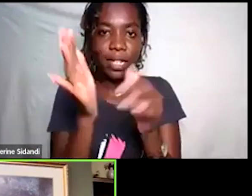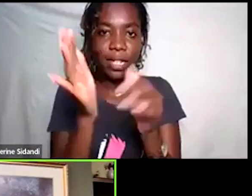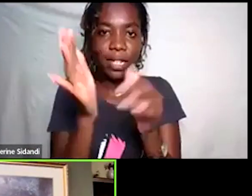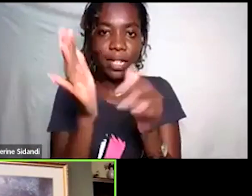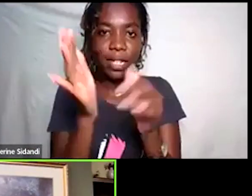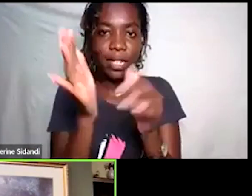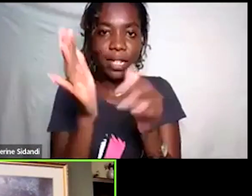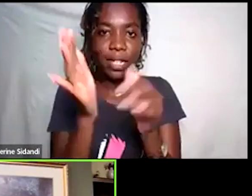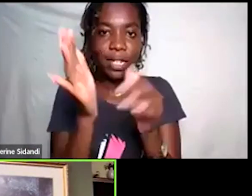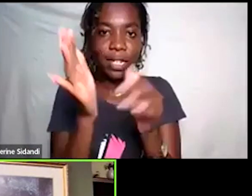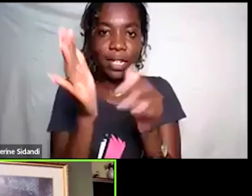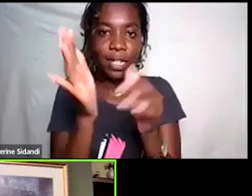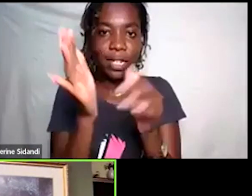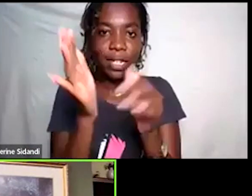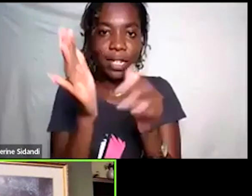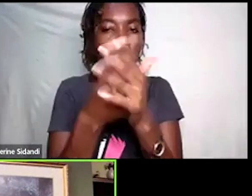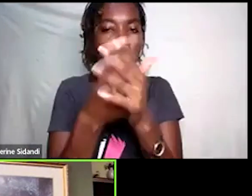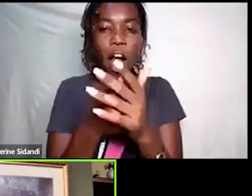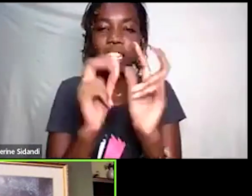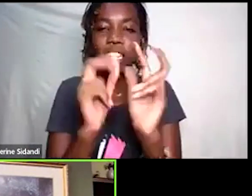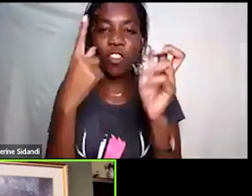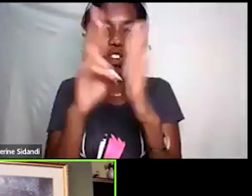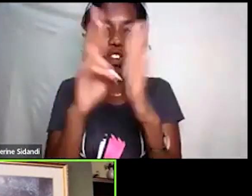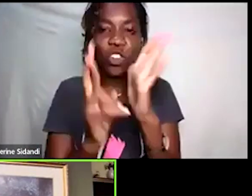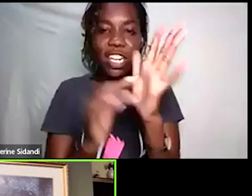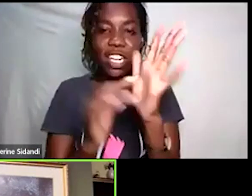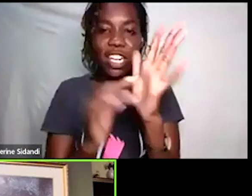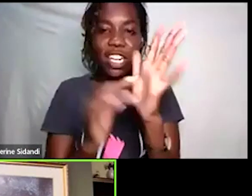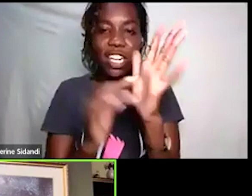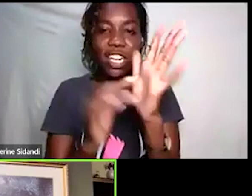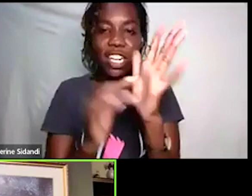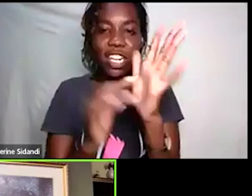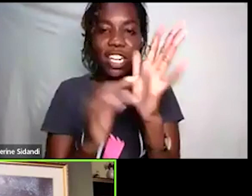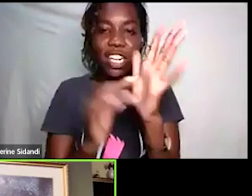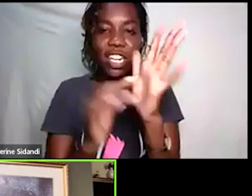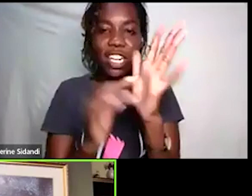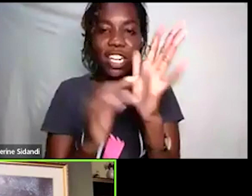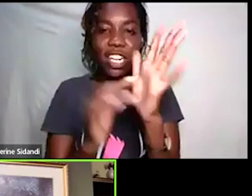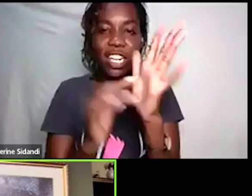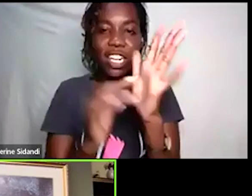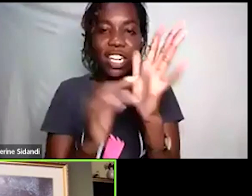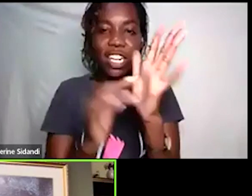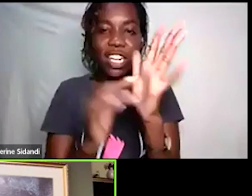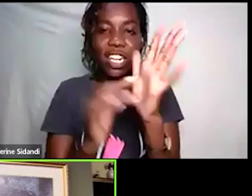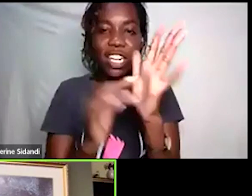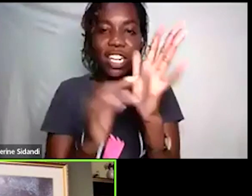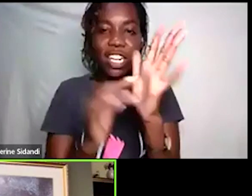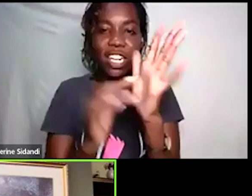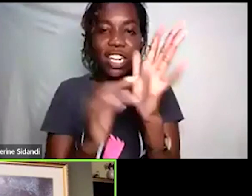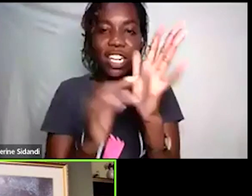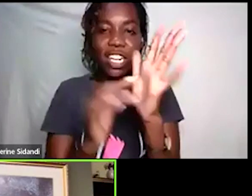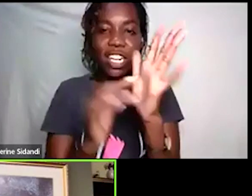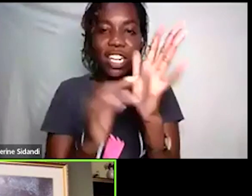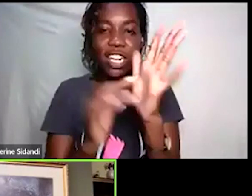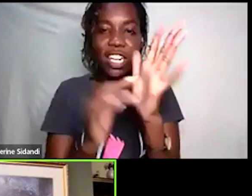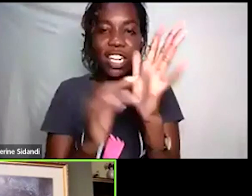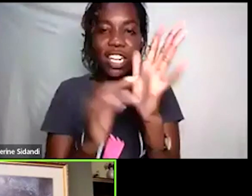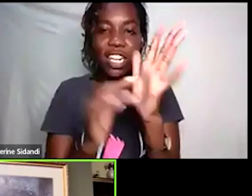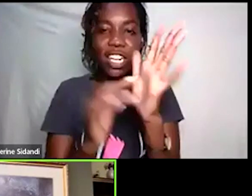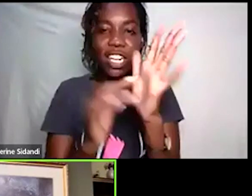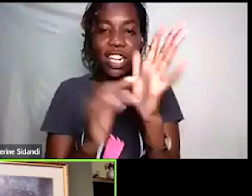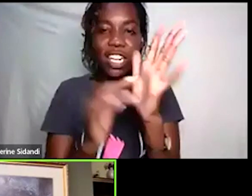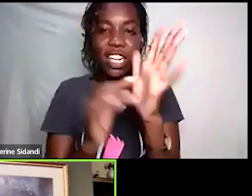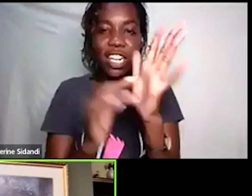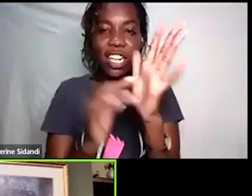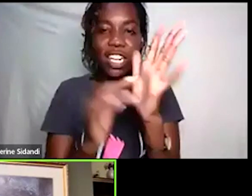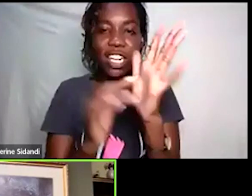8 steps or 8 important things to do. And if I can, maybe I would share my PowerPoint. I promise you I'll not kill you with PowerPoint today.